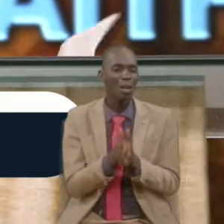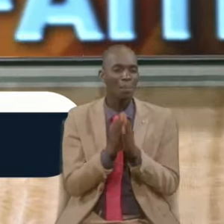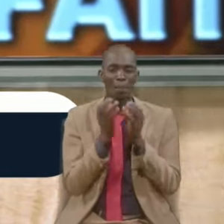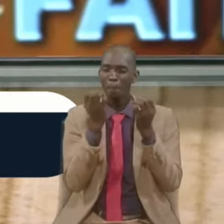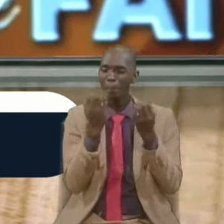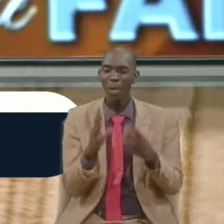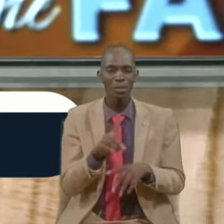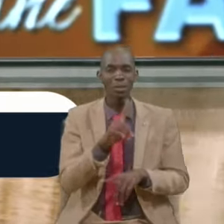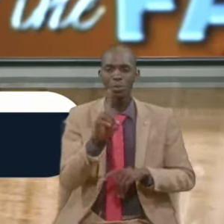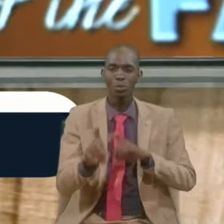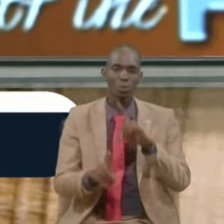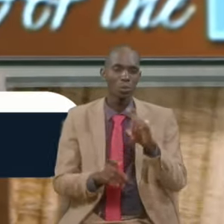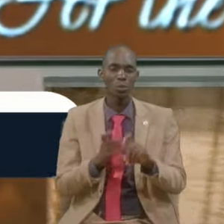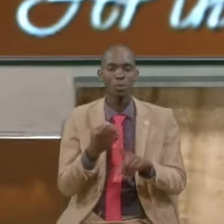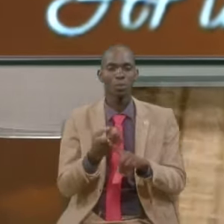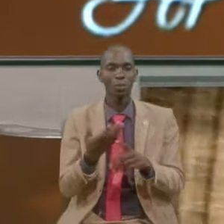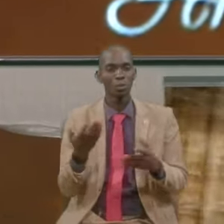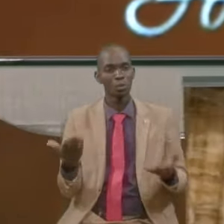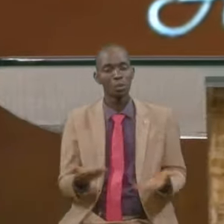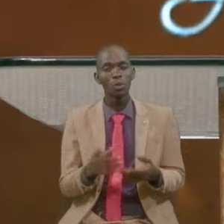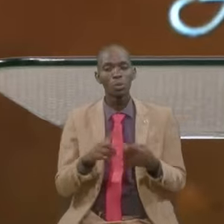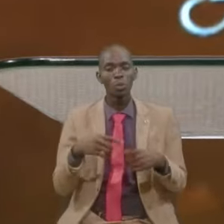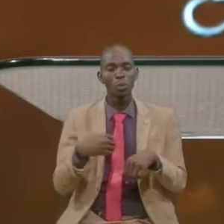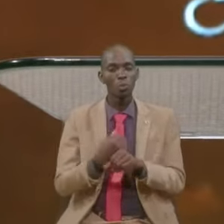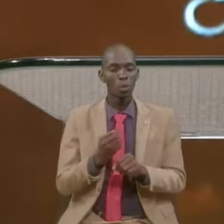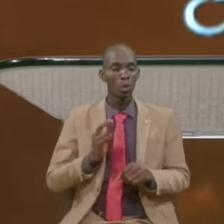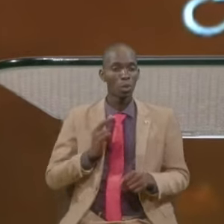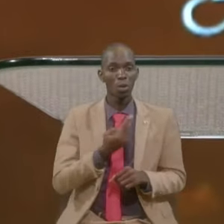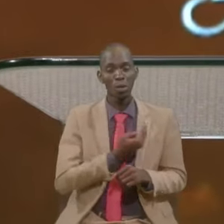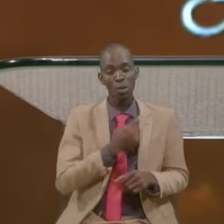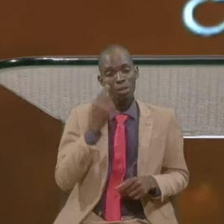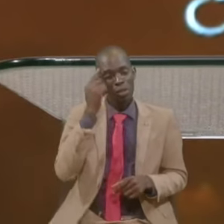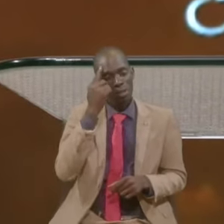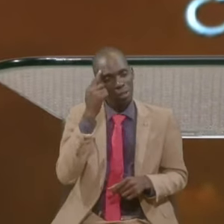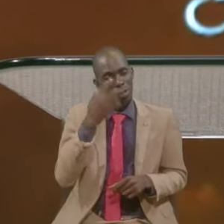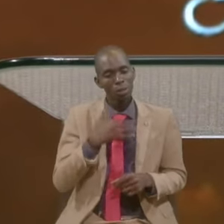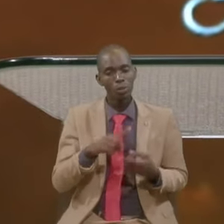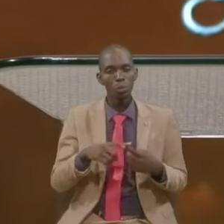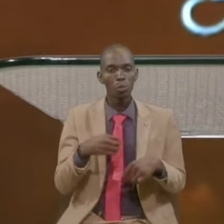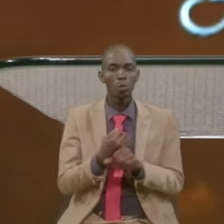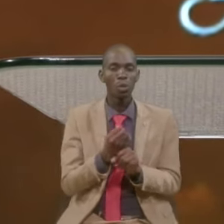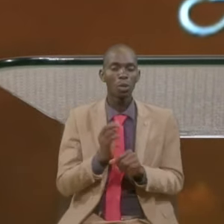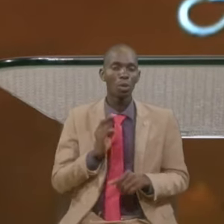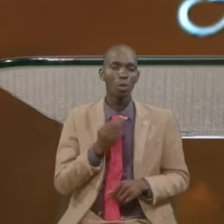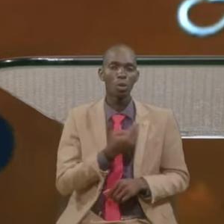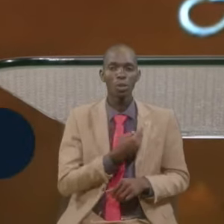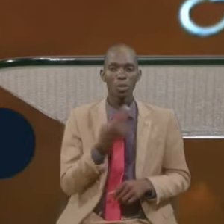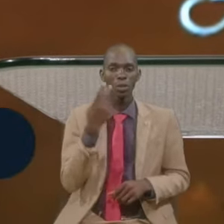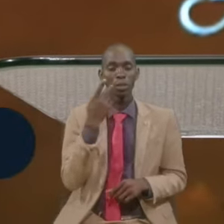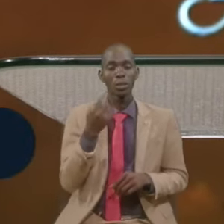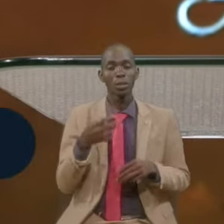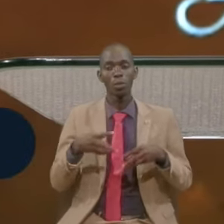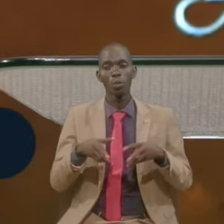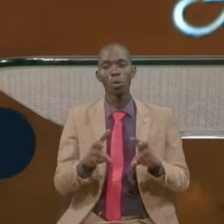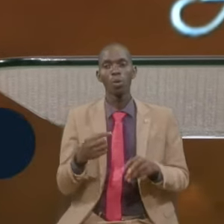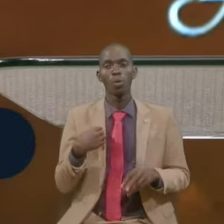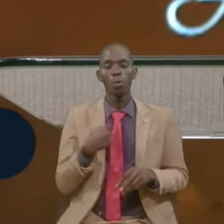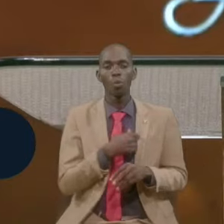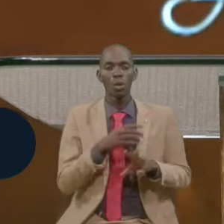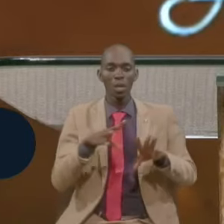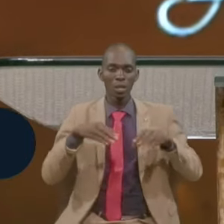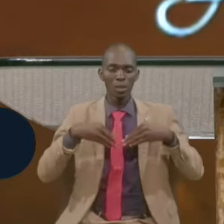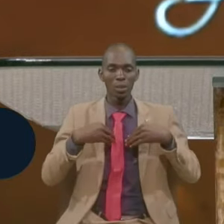questions, a number of questions, to make us think and to make us see the way we accept the